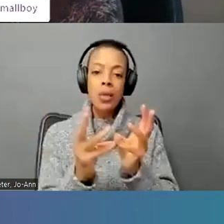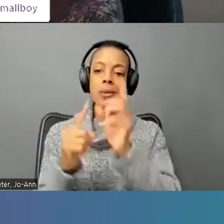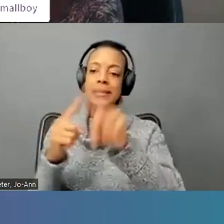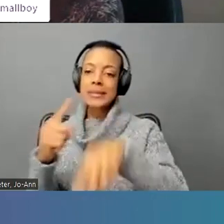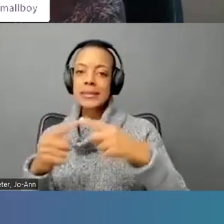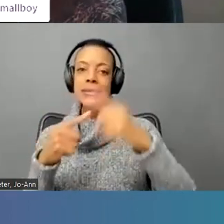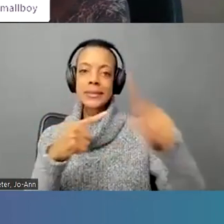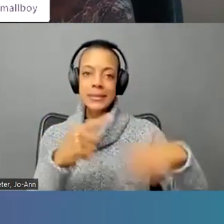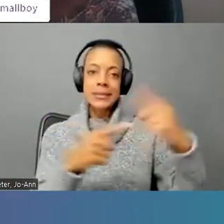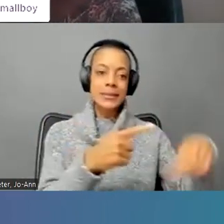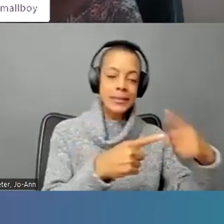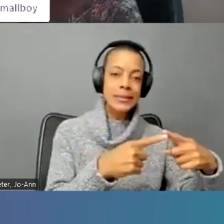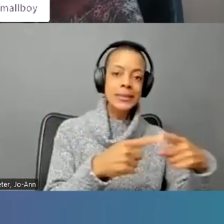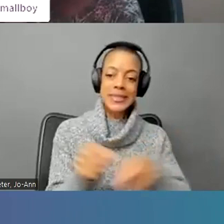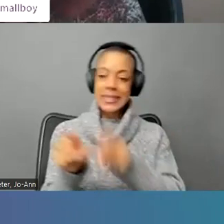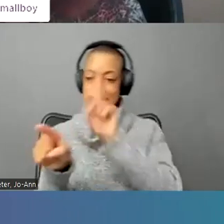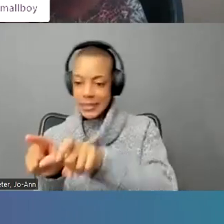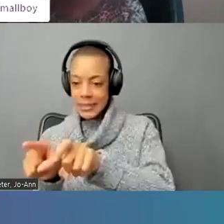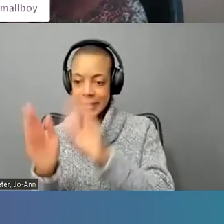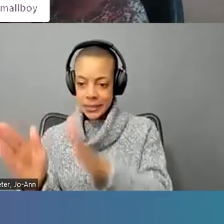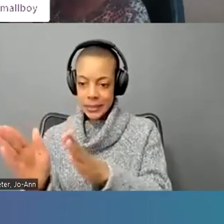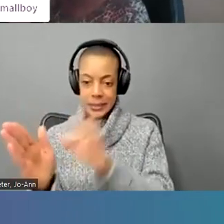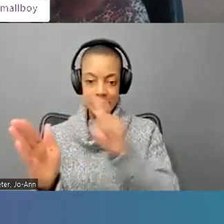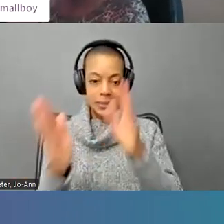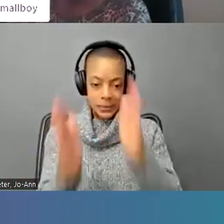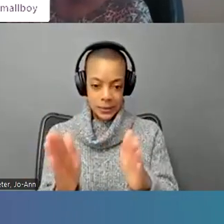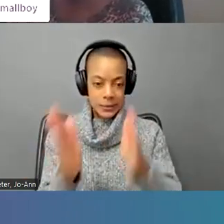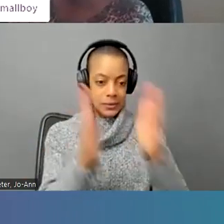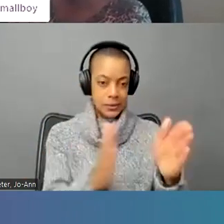what we needed for that season, and